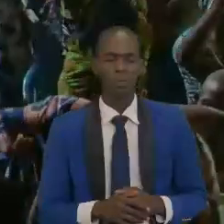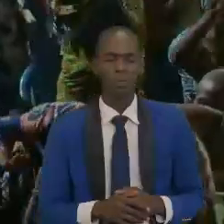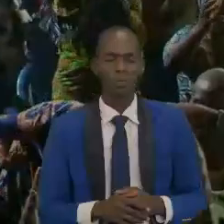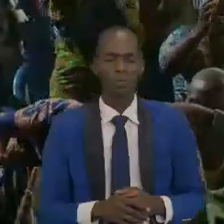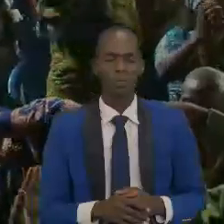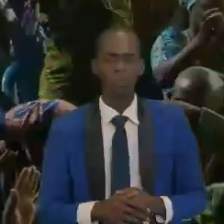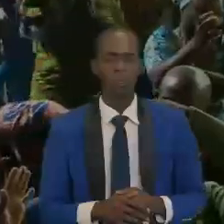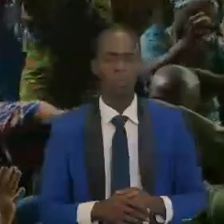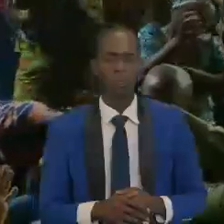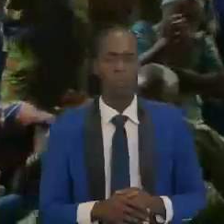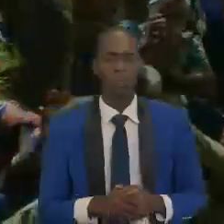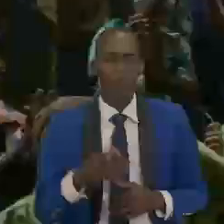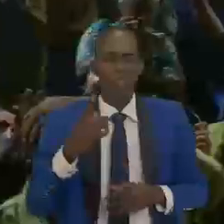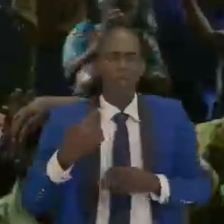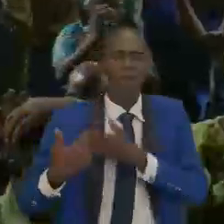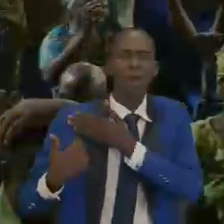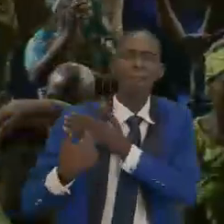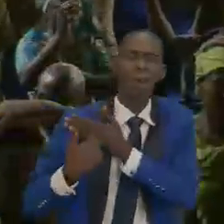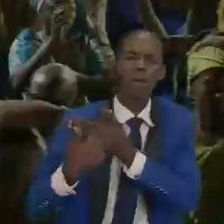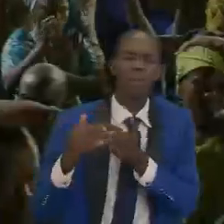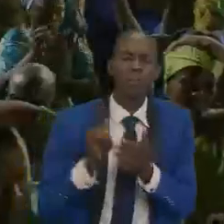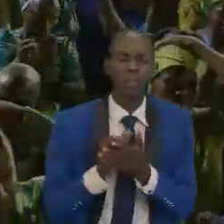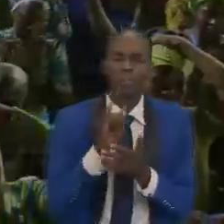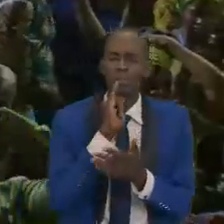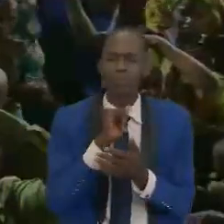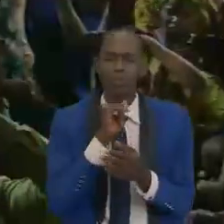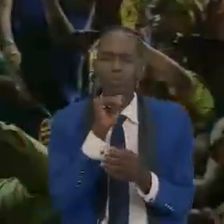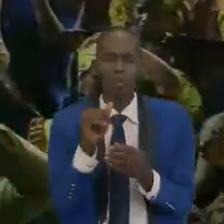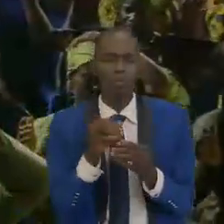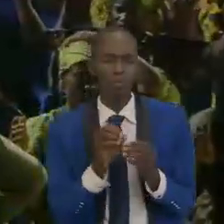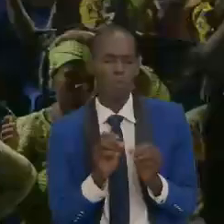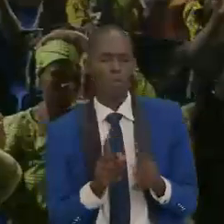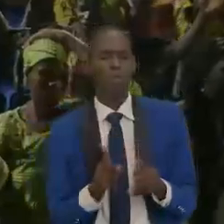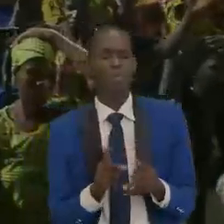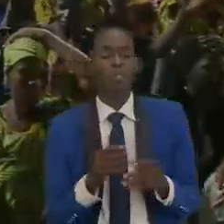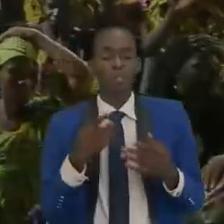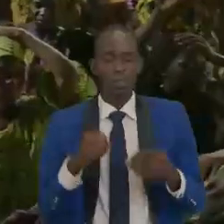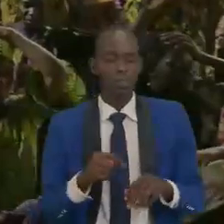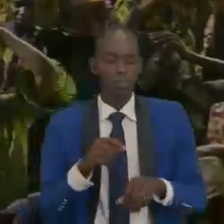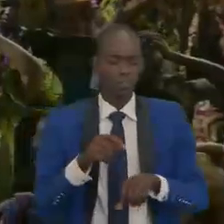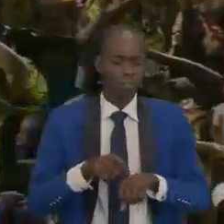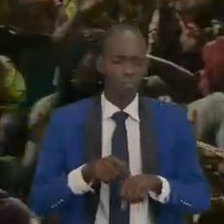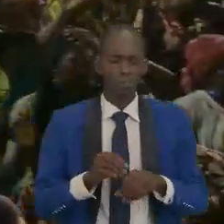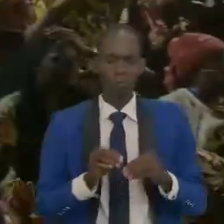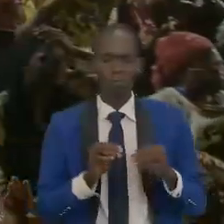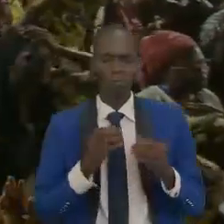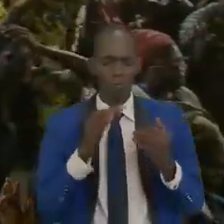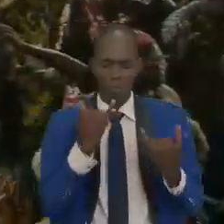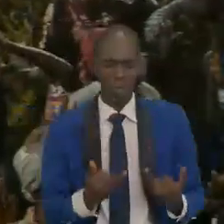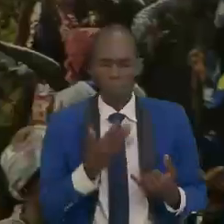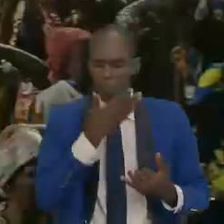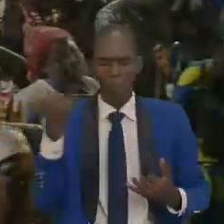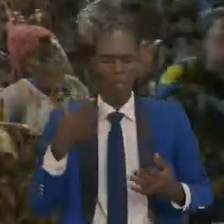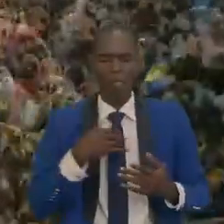The back that has bent, the straighten out now and stand erect in